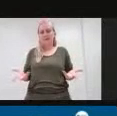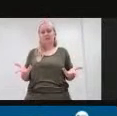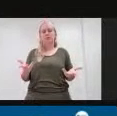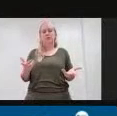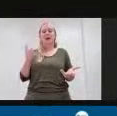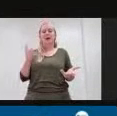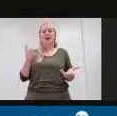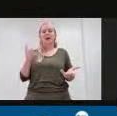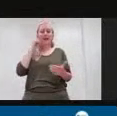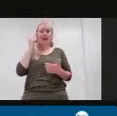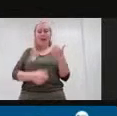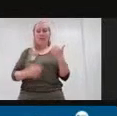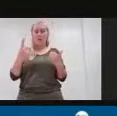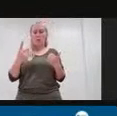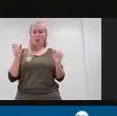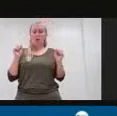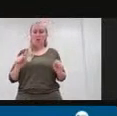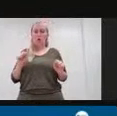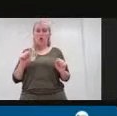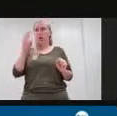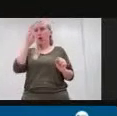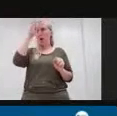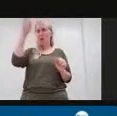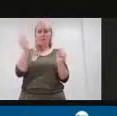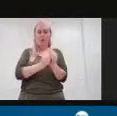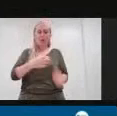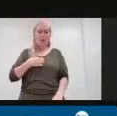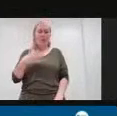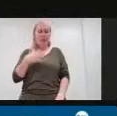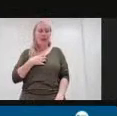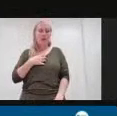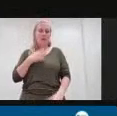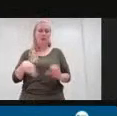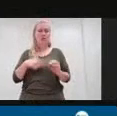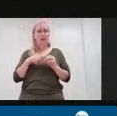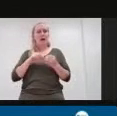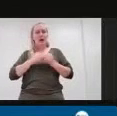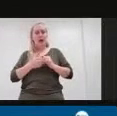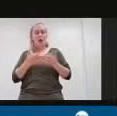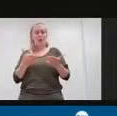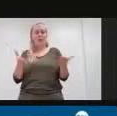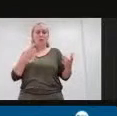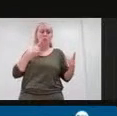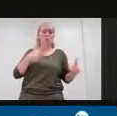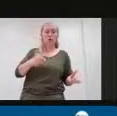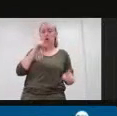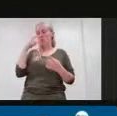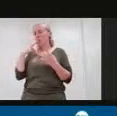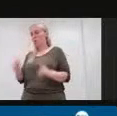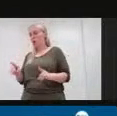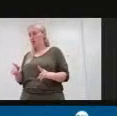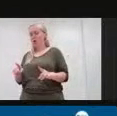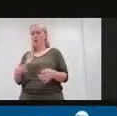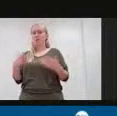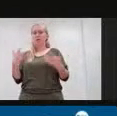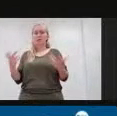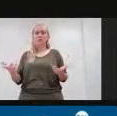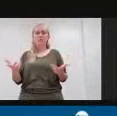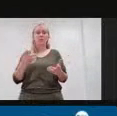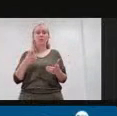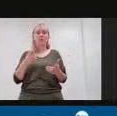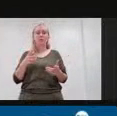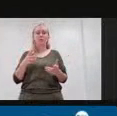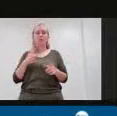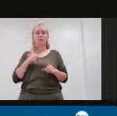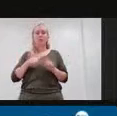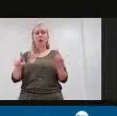every single one of us could come up with complaints about how things work or don't work. But when it goes